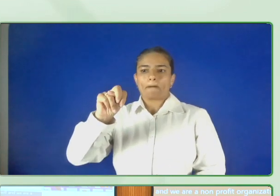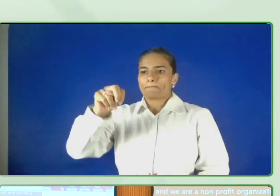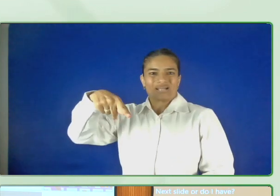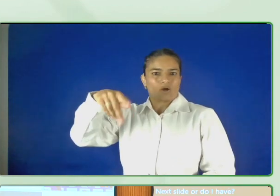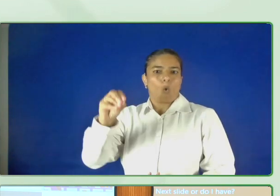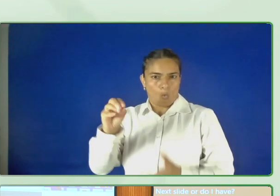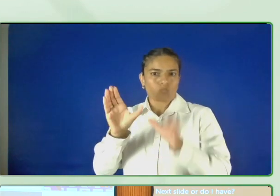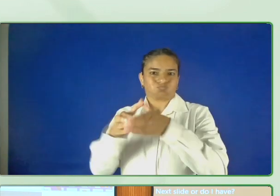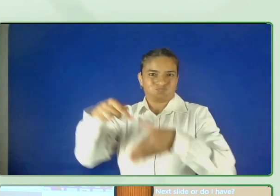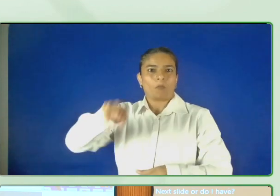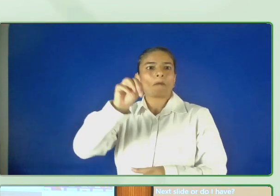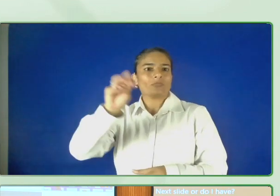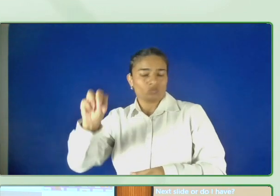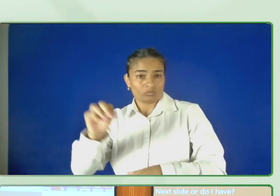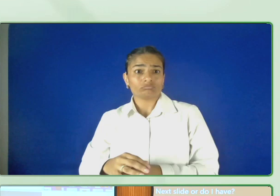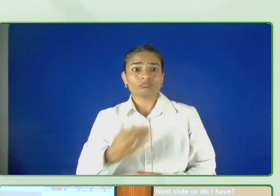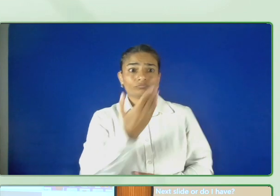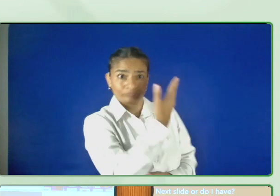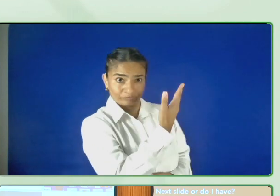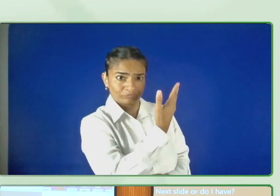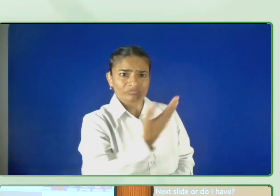remote power?